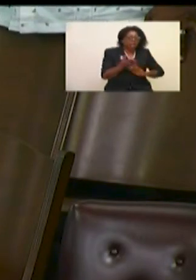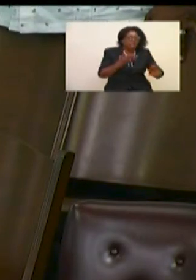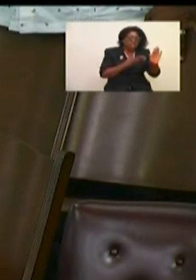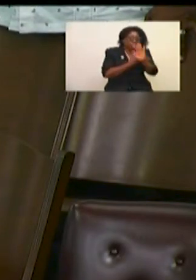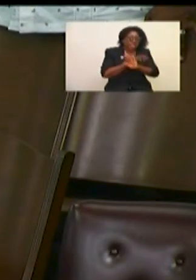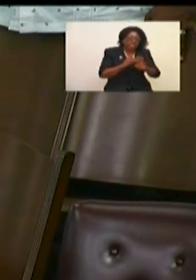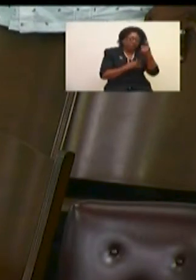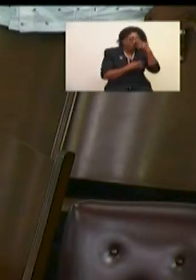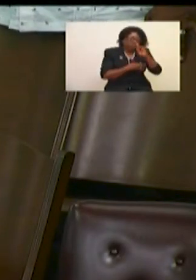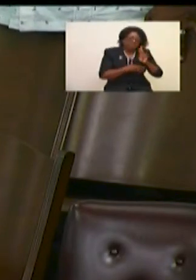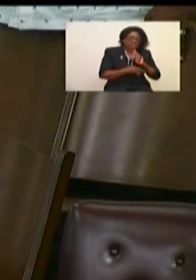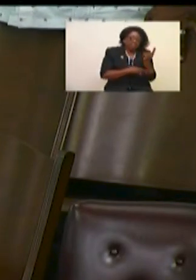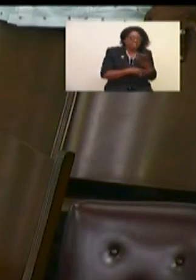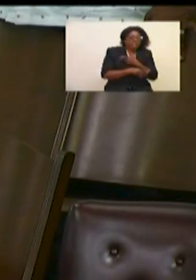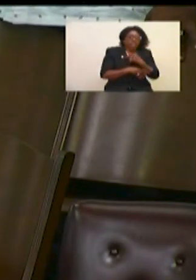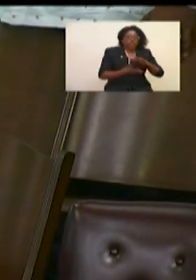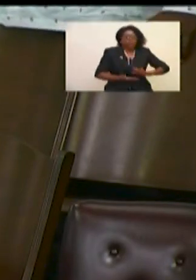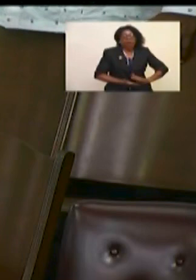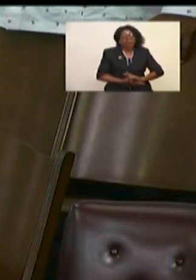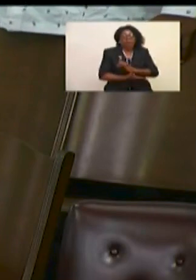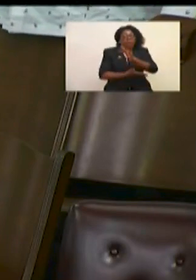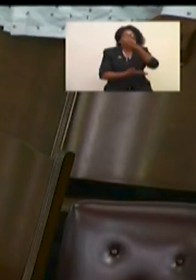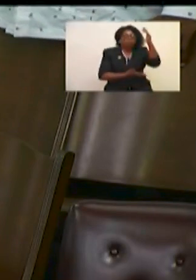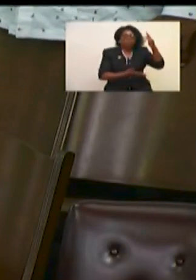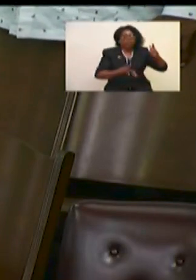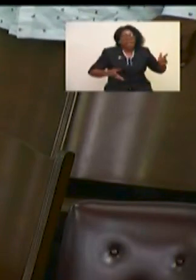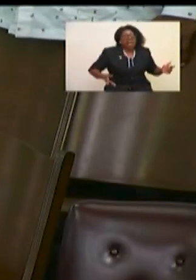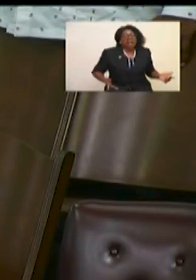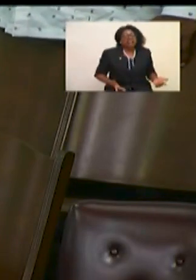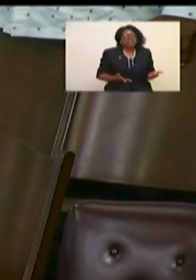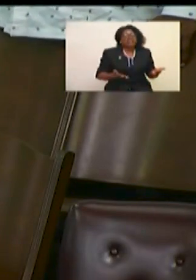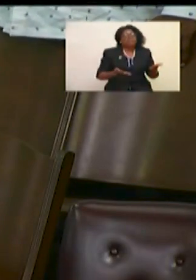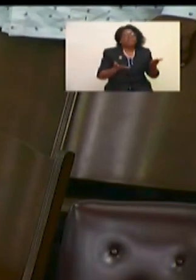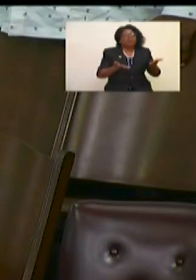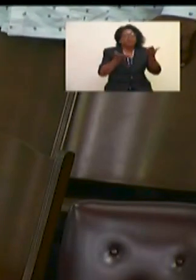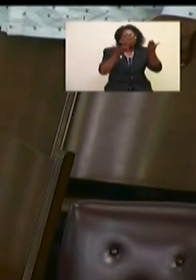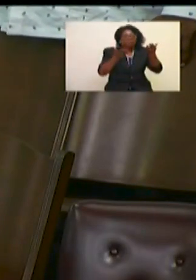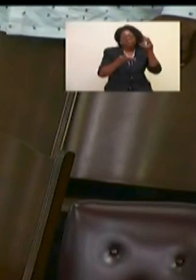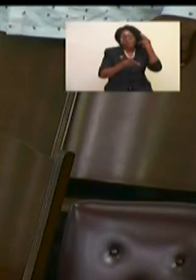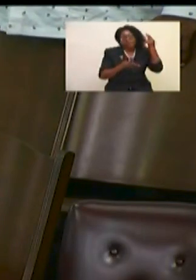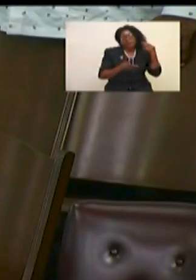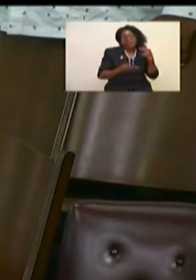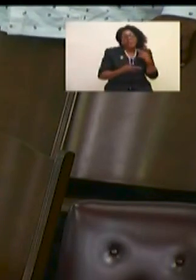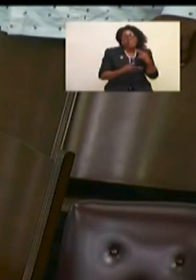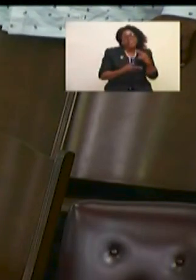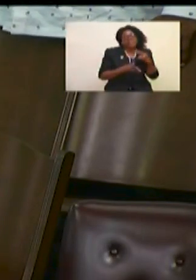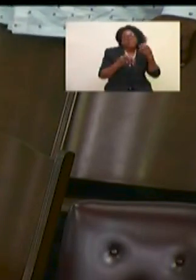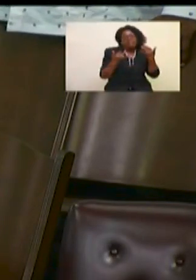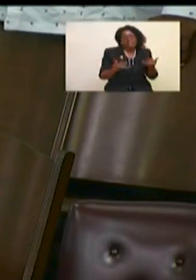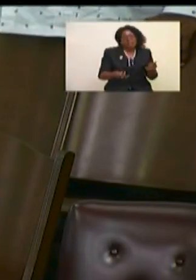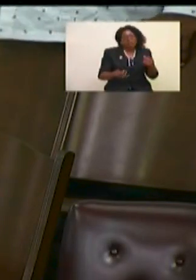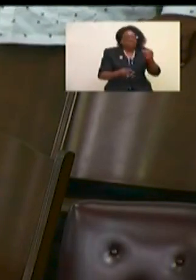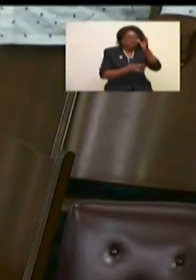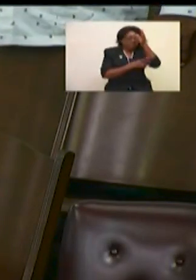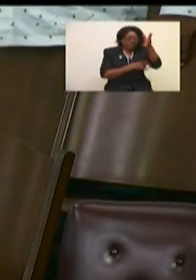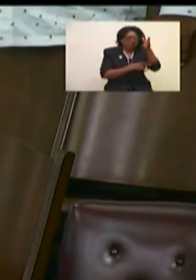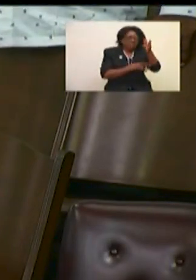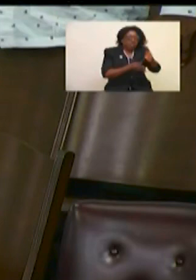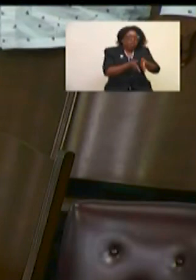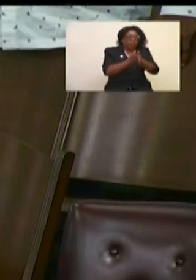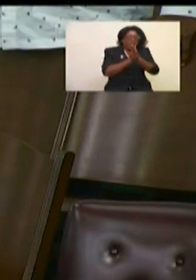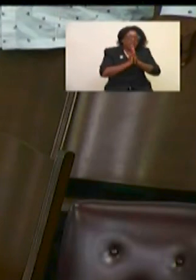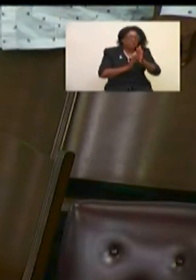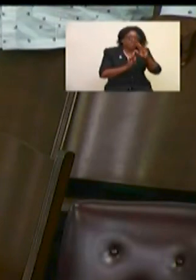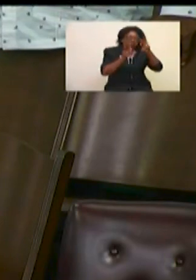us. You are our glory and the lifter up of our head. Now, Father, today we humbly ask for